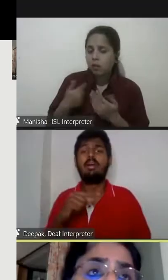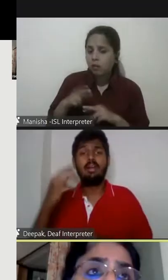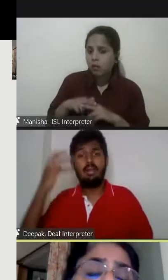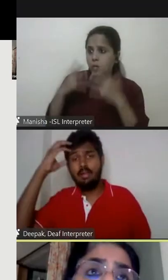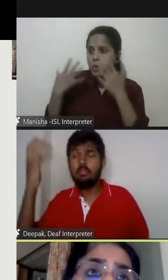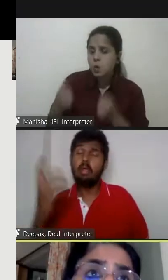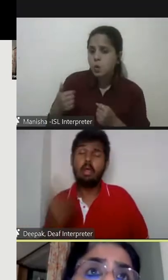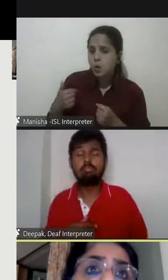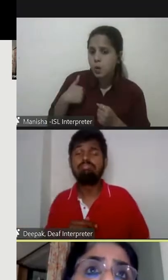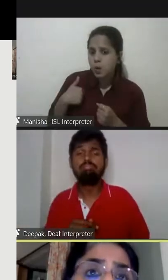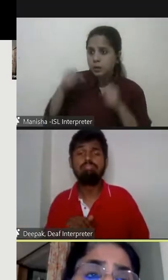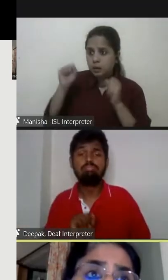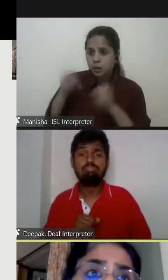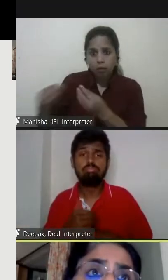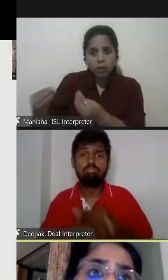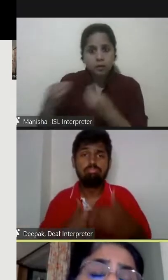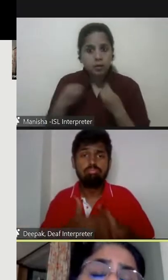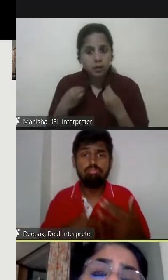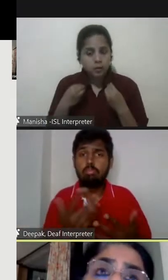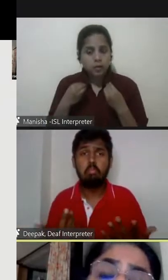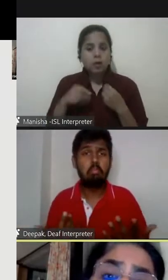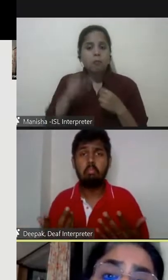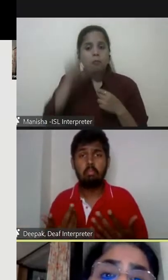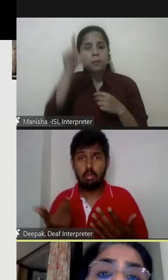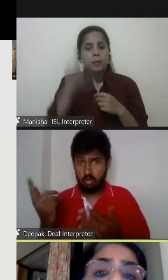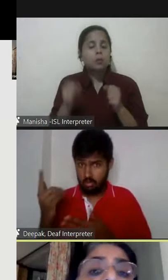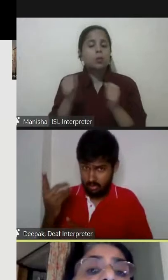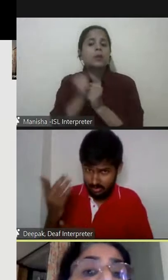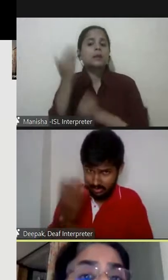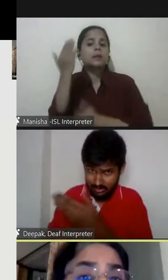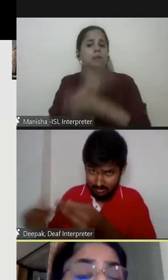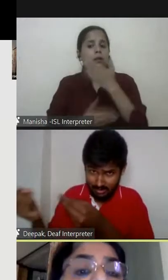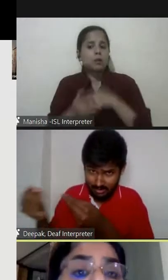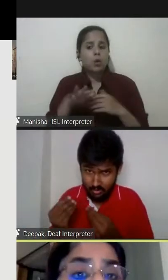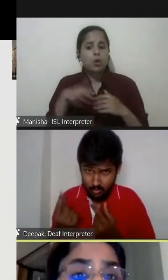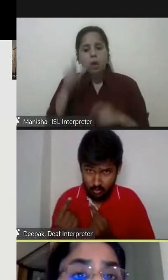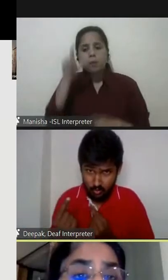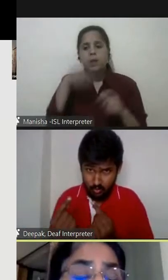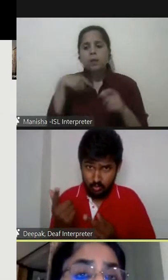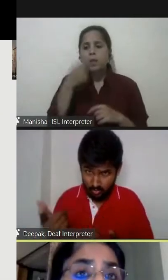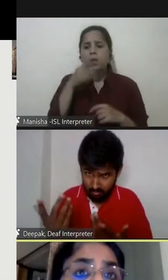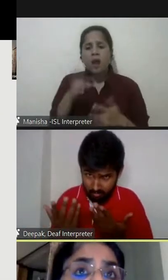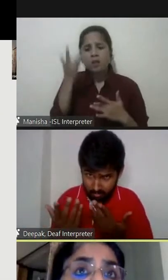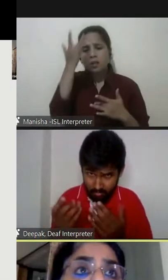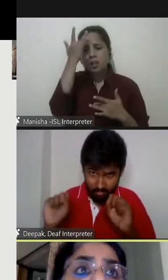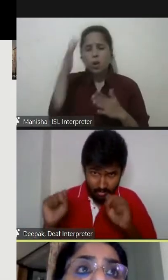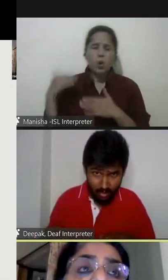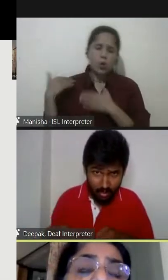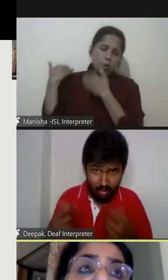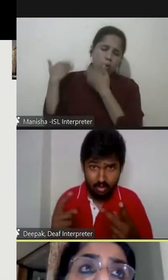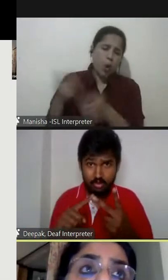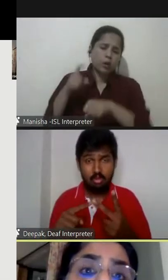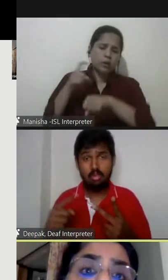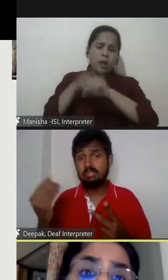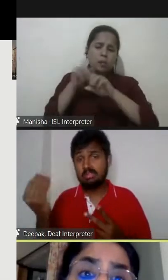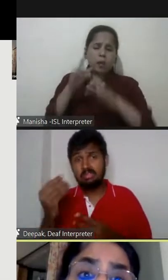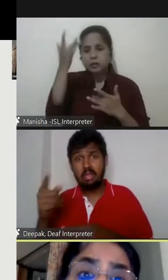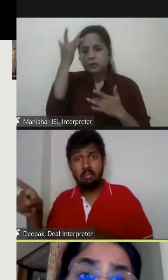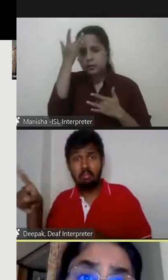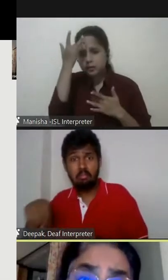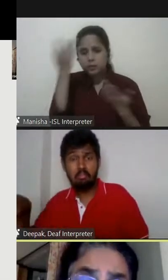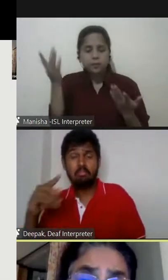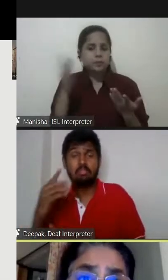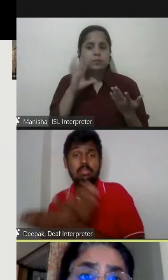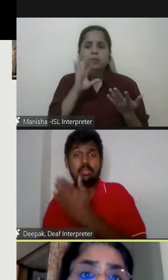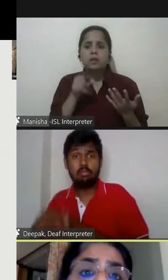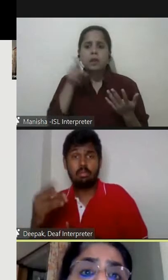and if people with disabilities and people living with long-term illnesses, for example, are not to